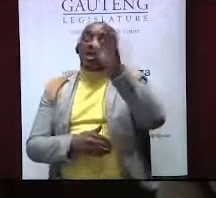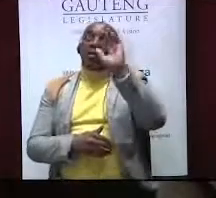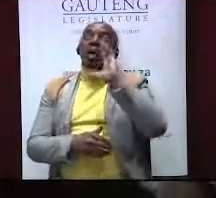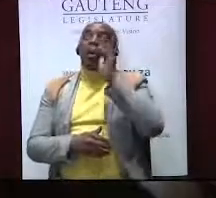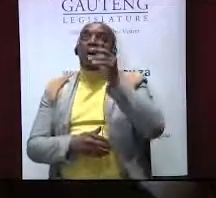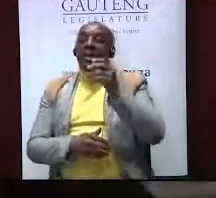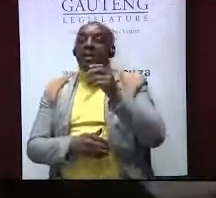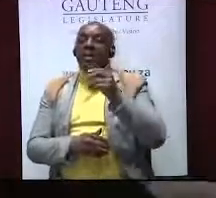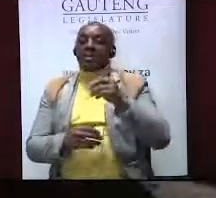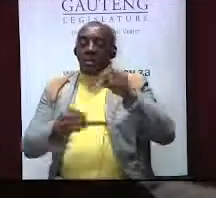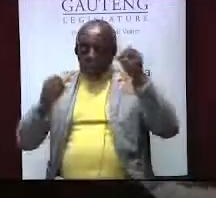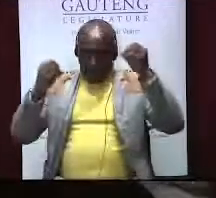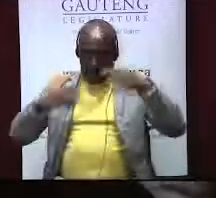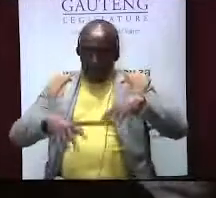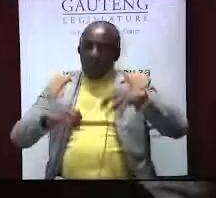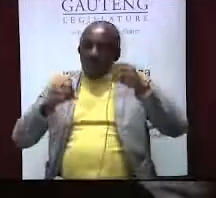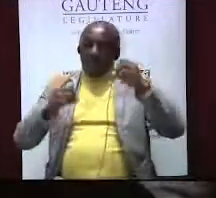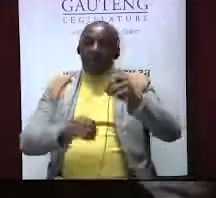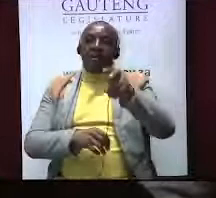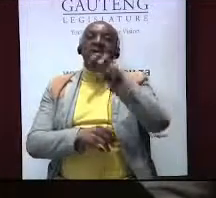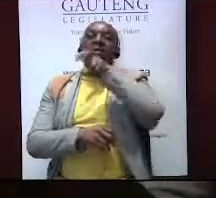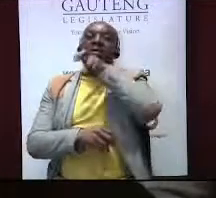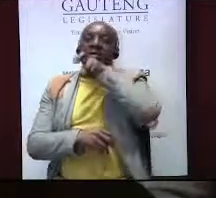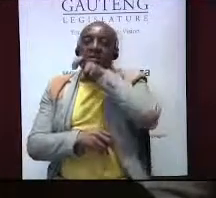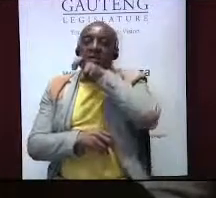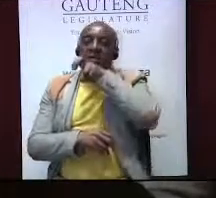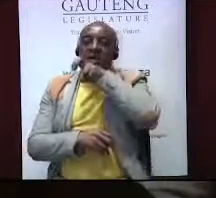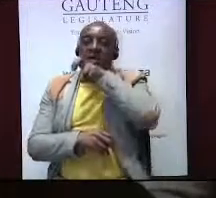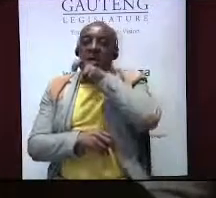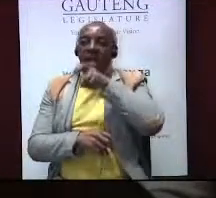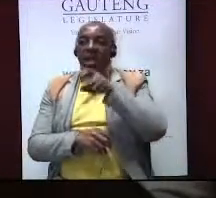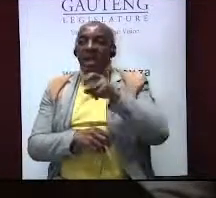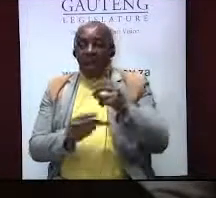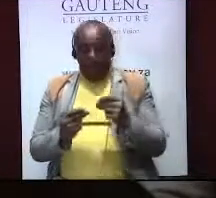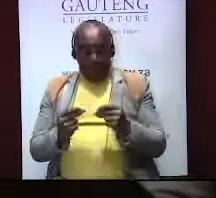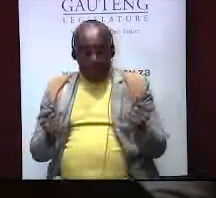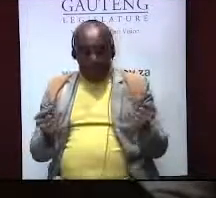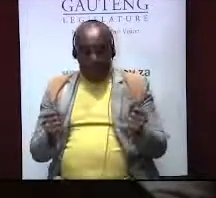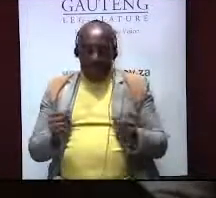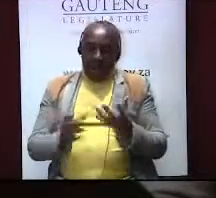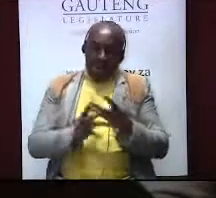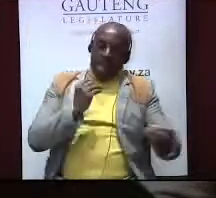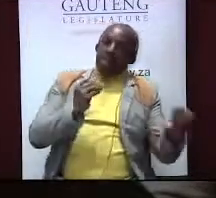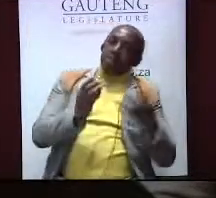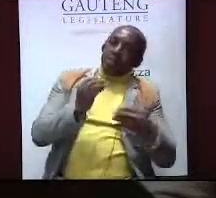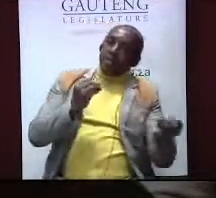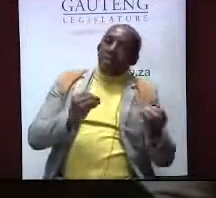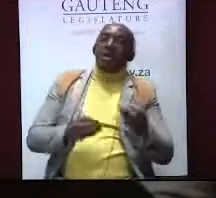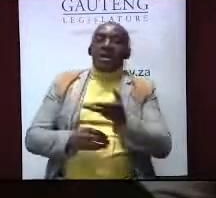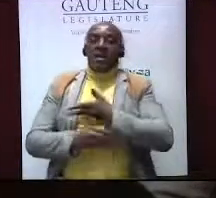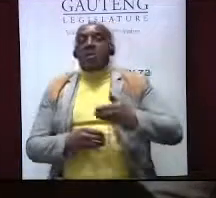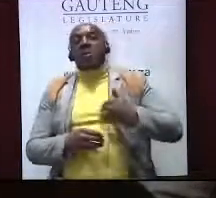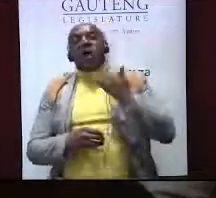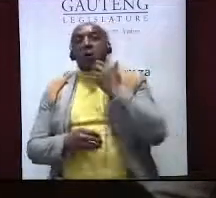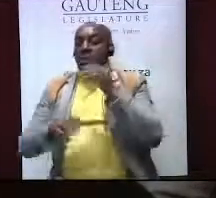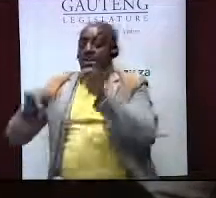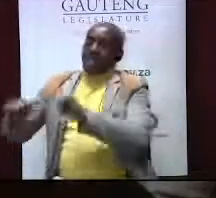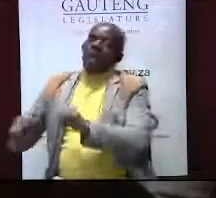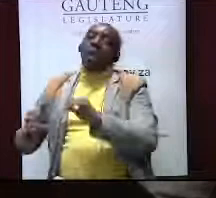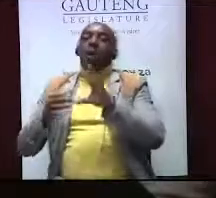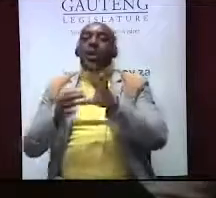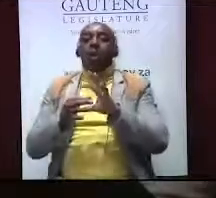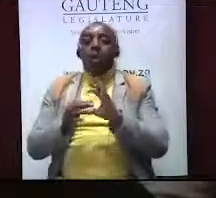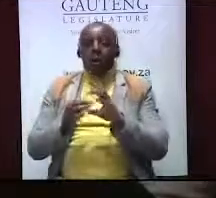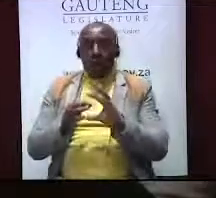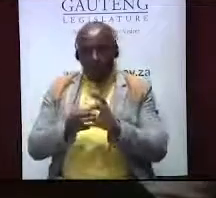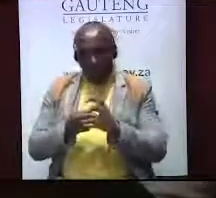news. The kings of the foreign armies are quick to run away, and the women who stayed at home